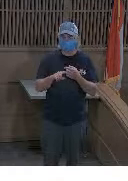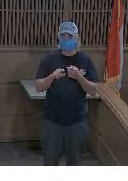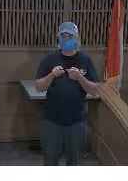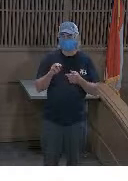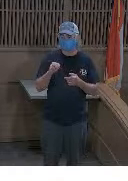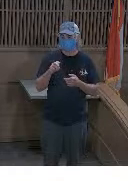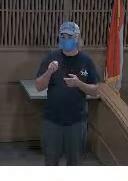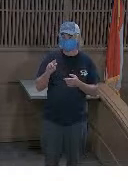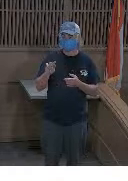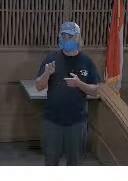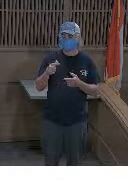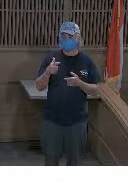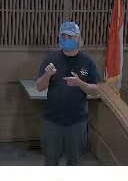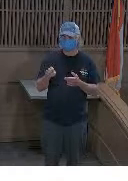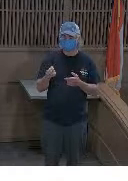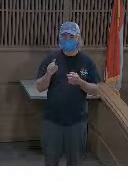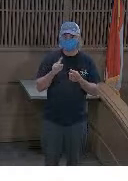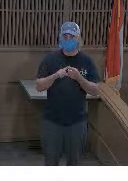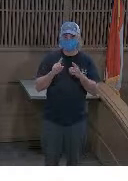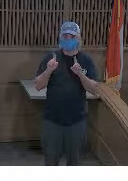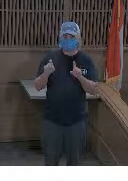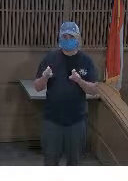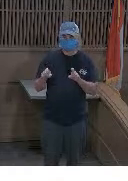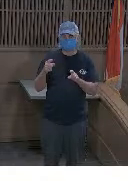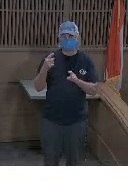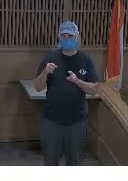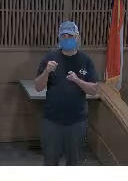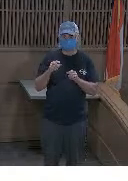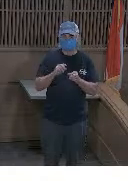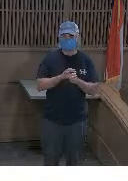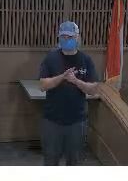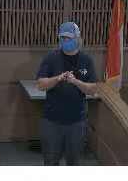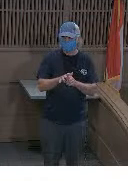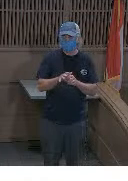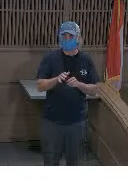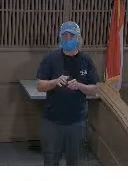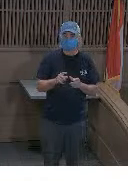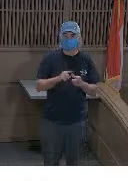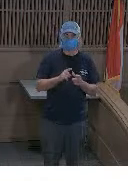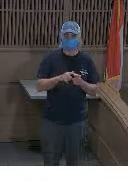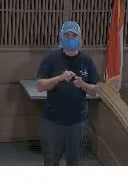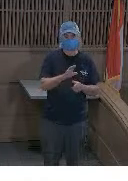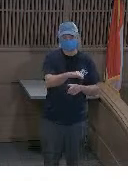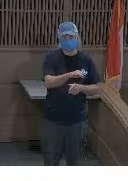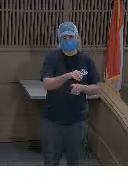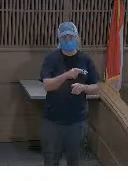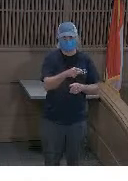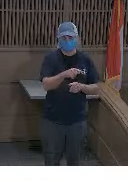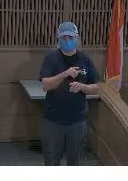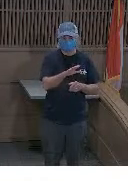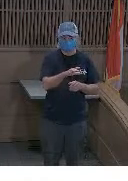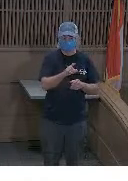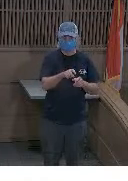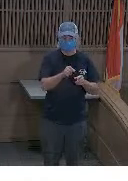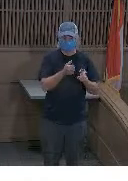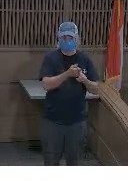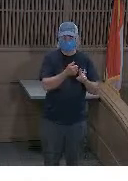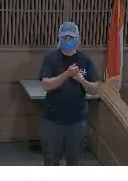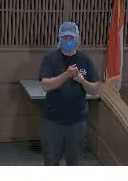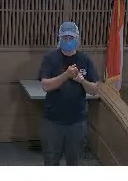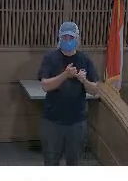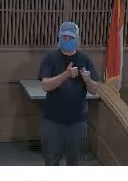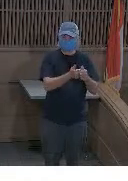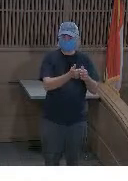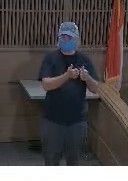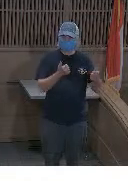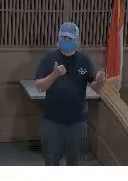test for the virus. That way we can inform you that you need to go in quarantine or you need to consider being